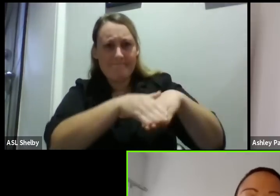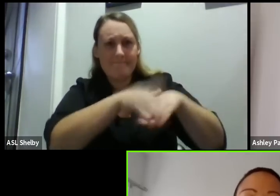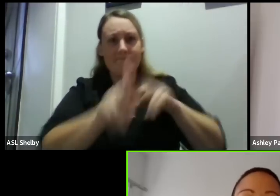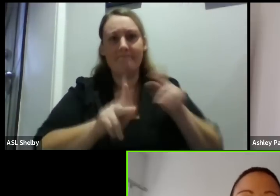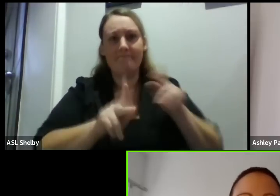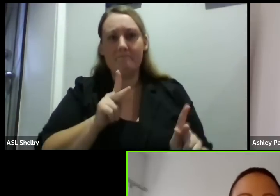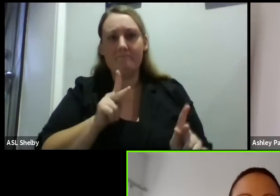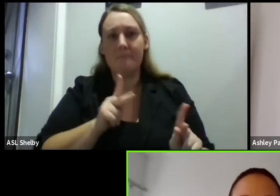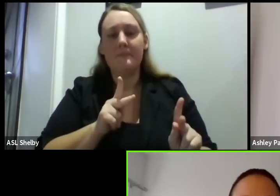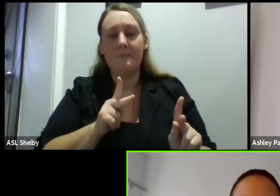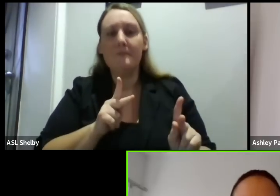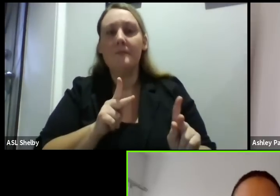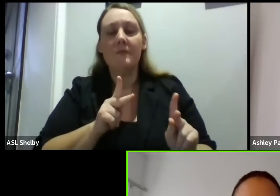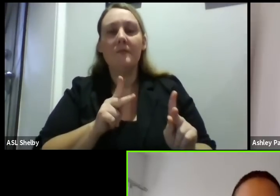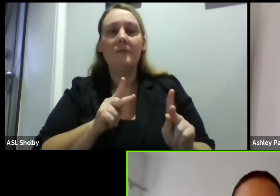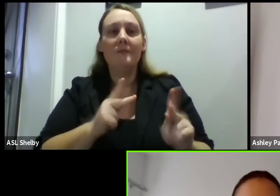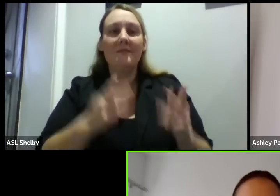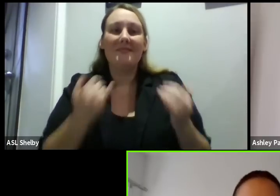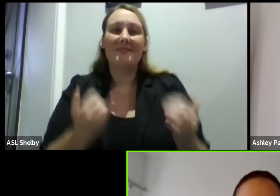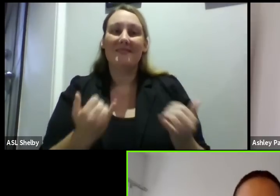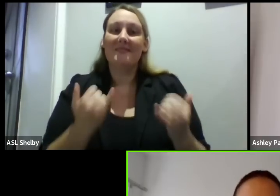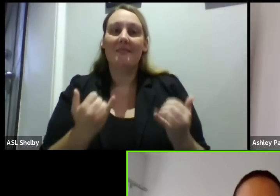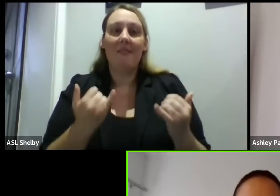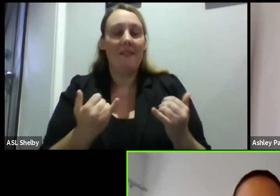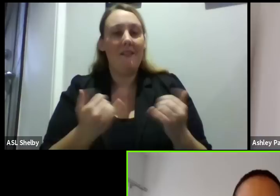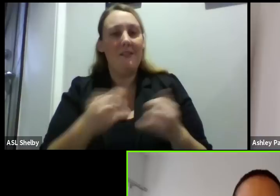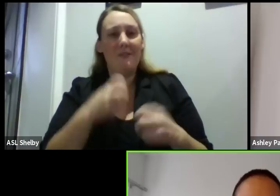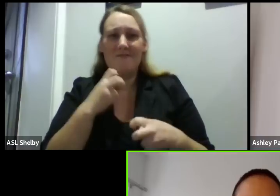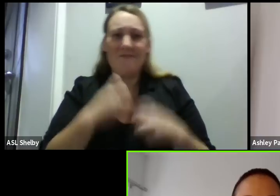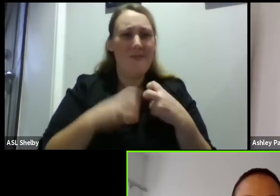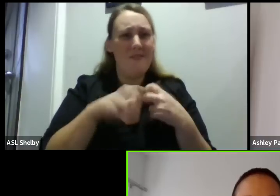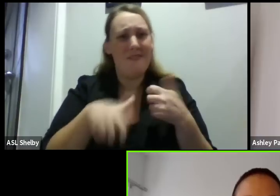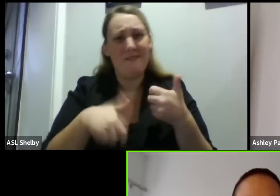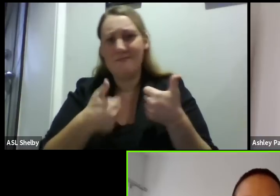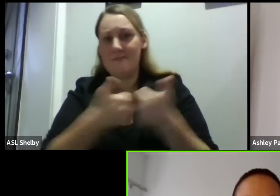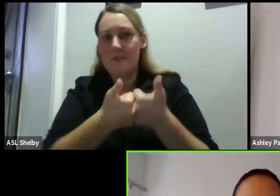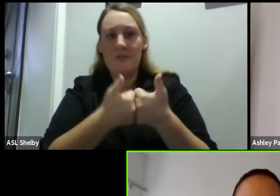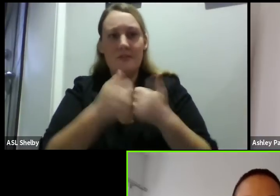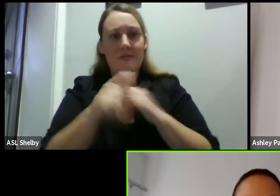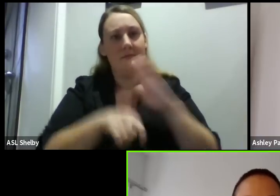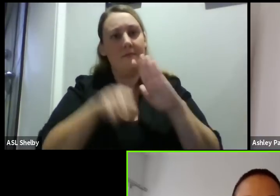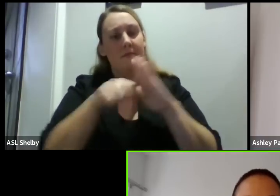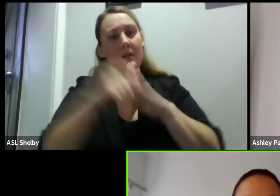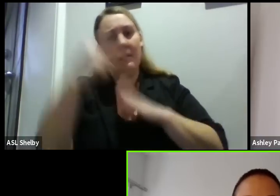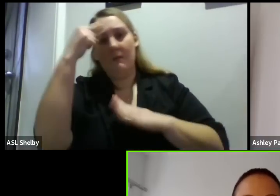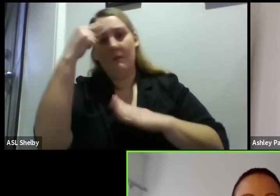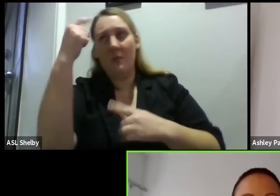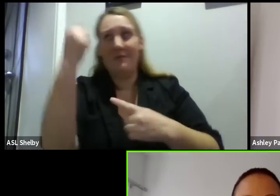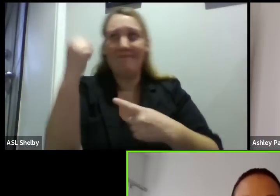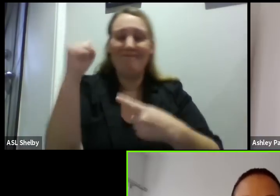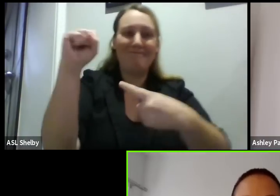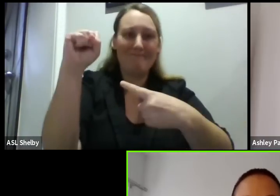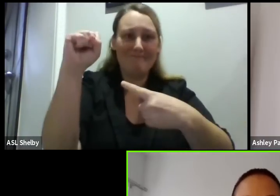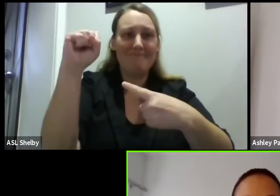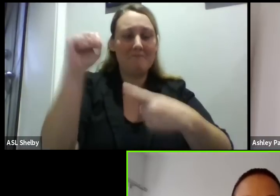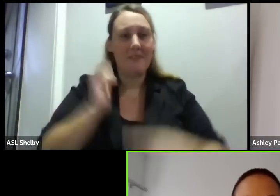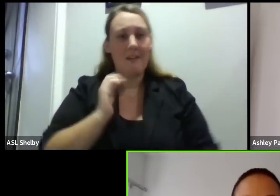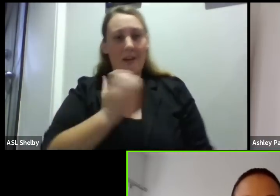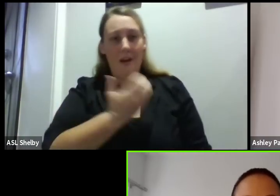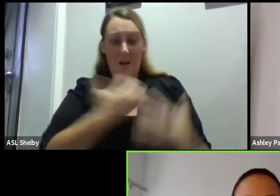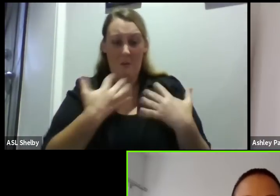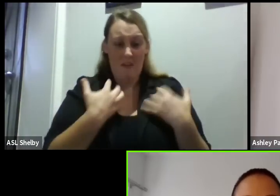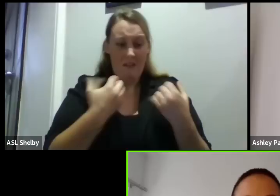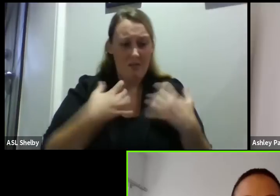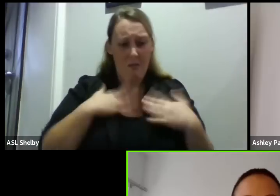It is a very hard time to be on the streets right now, as our health is threatened, our bodies